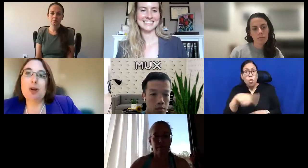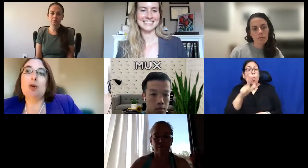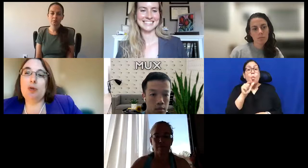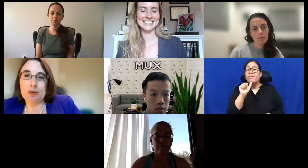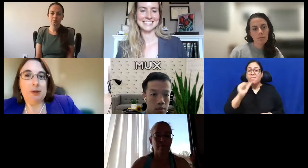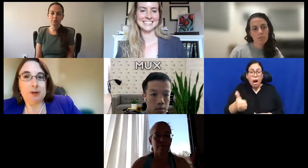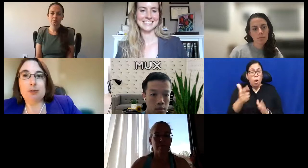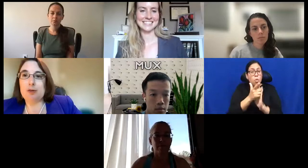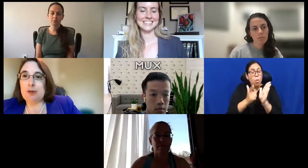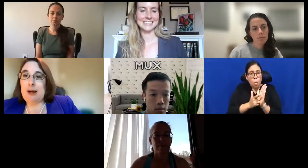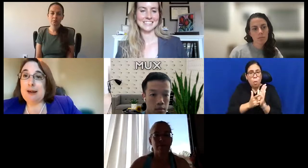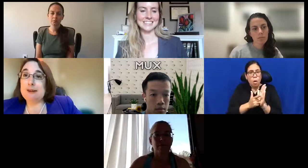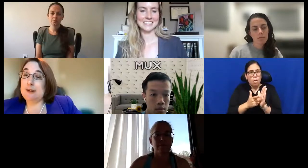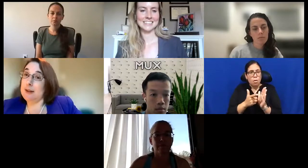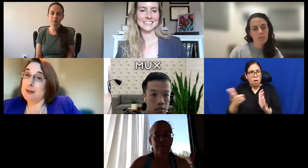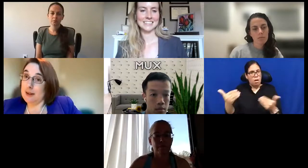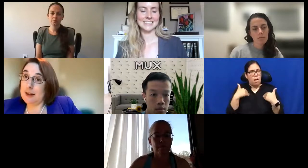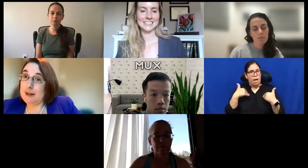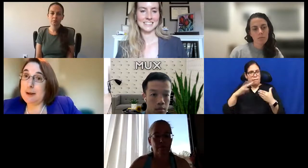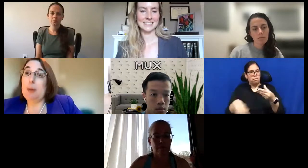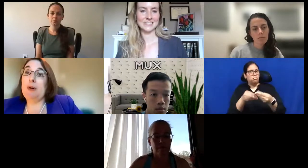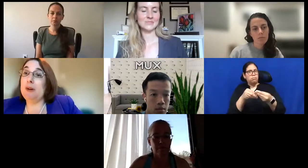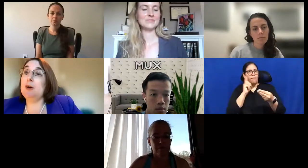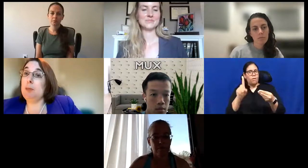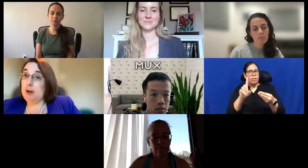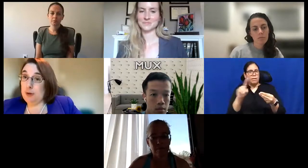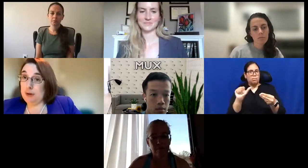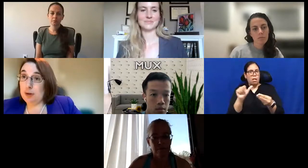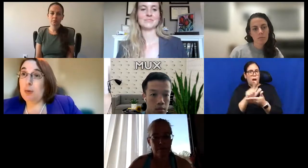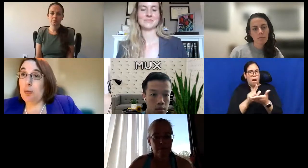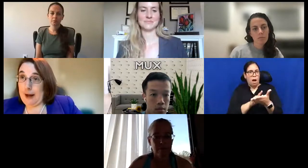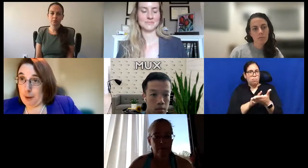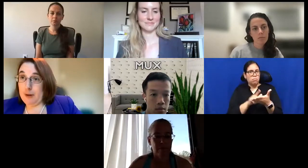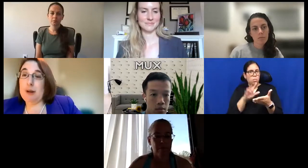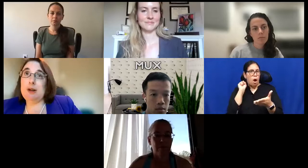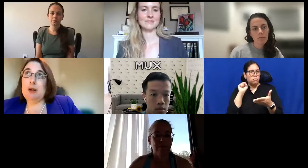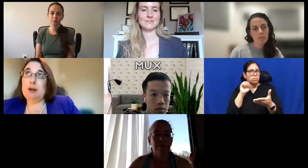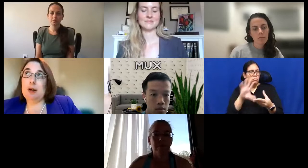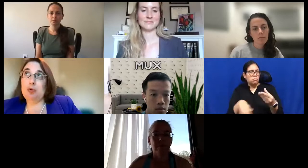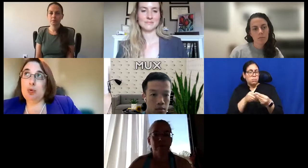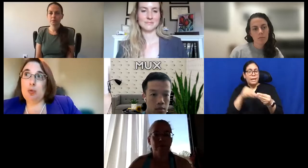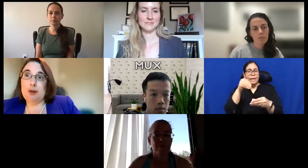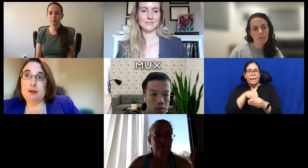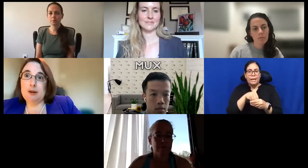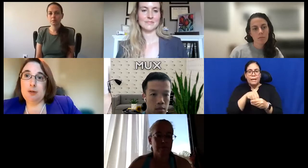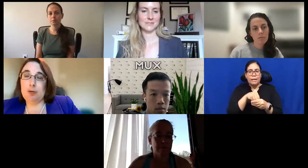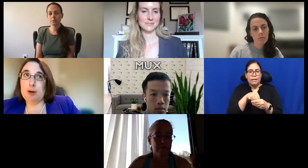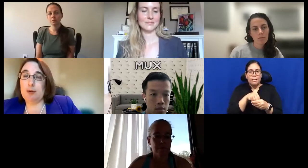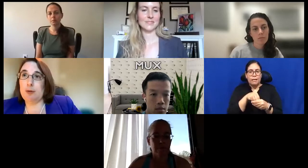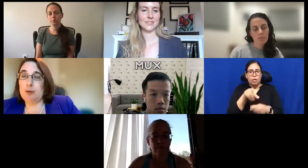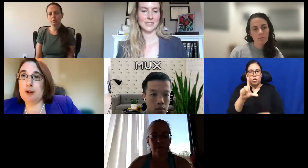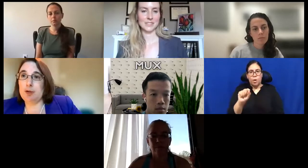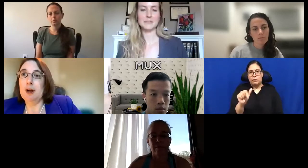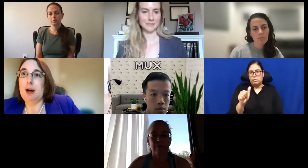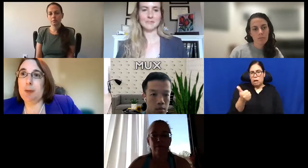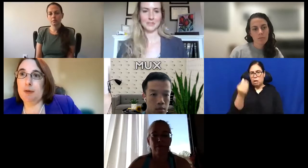there, there was Americans with Disability Act in 1990, but then an amendment happened in 2010. Correct me if